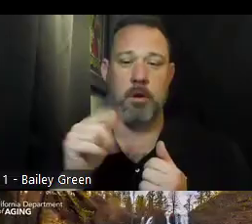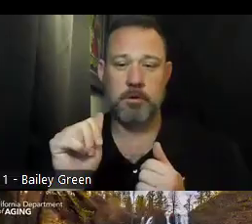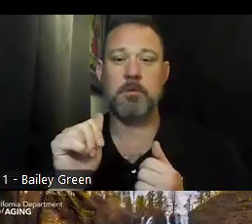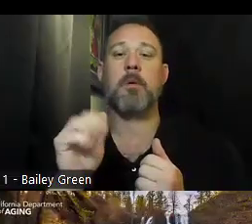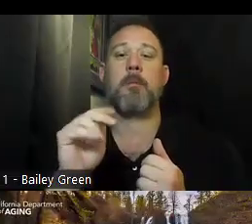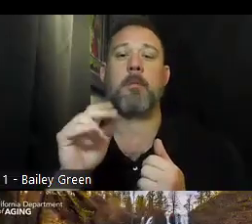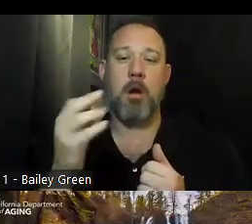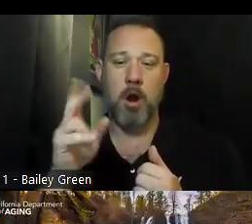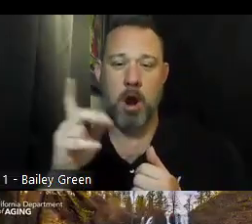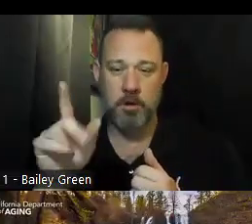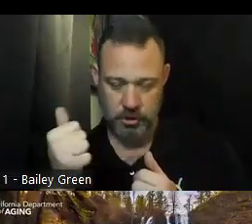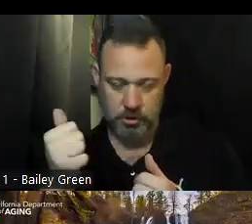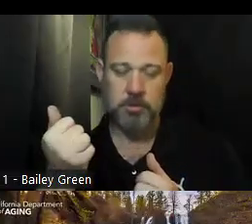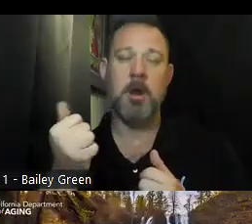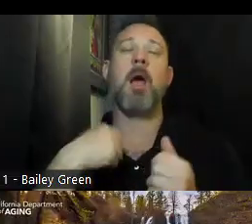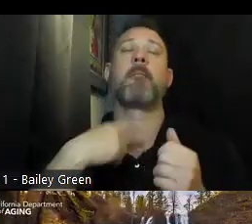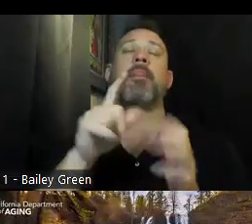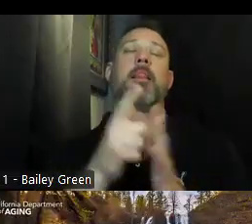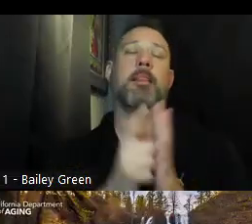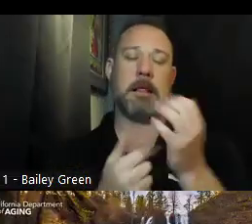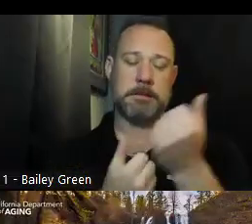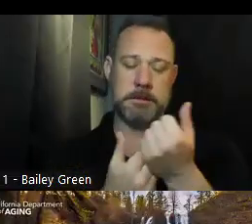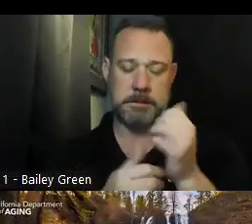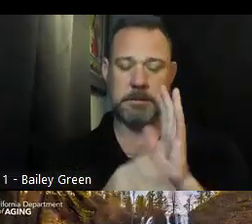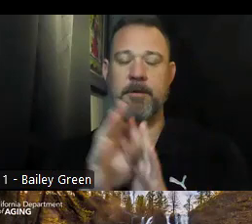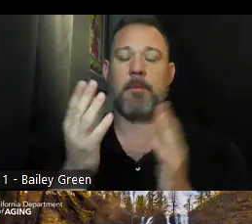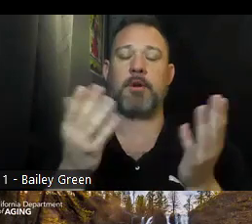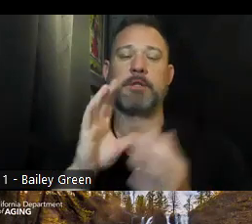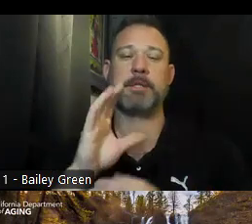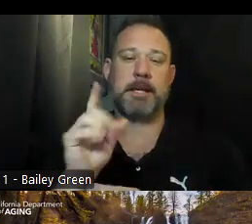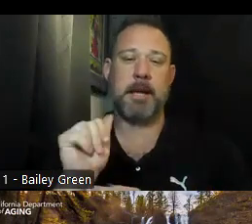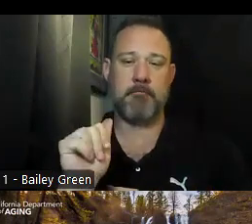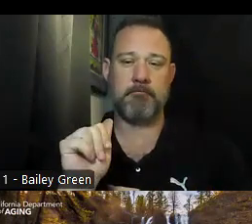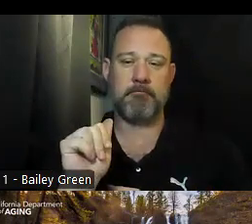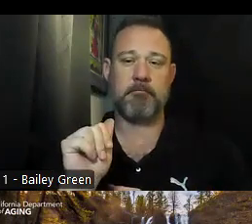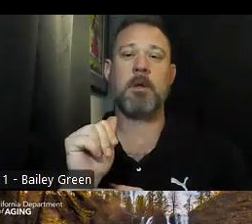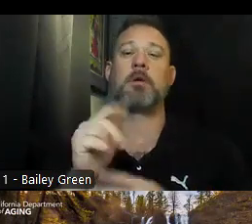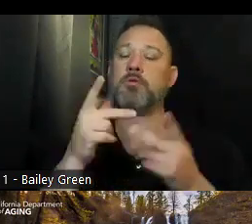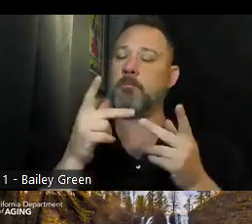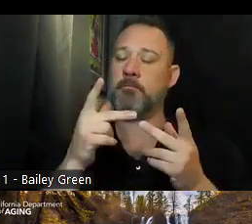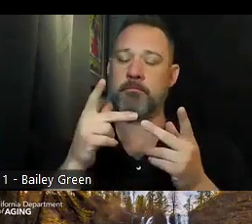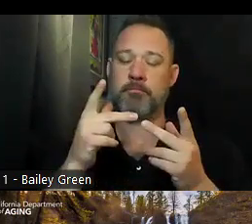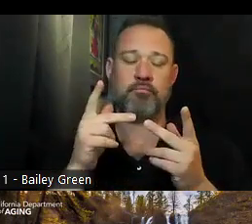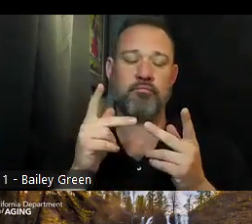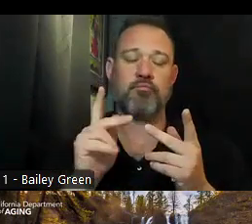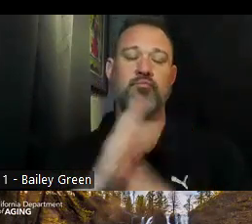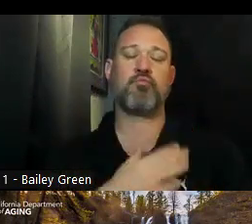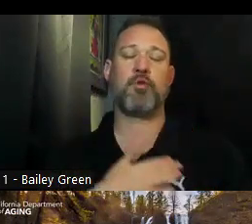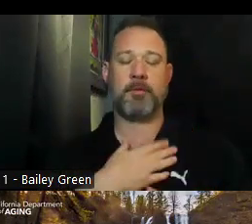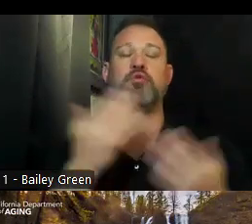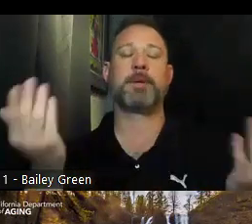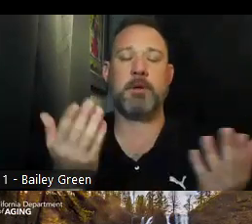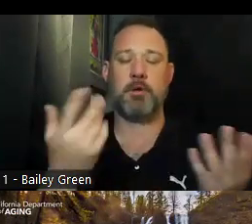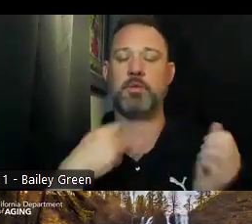the legal assistance developer here at CDA. It's truly a privilege to be here today as we come together for our very